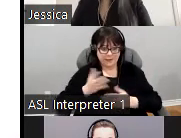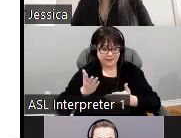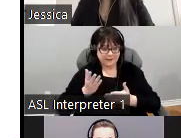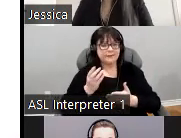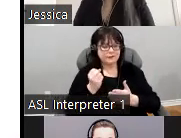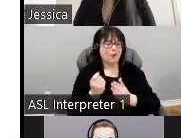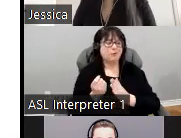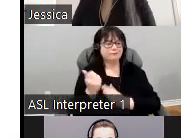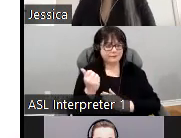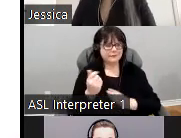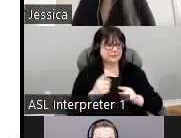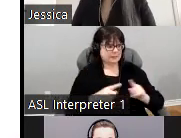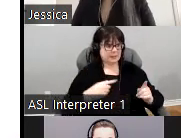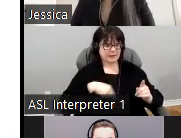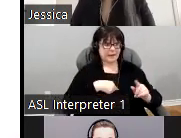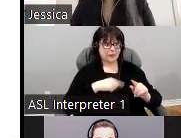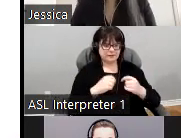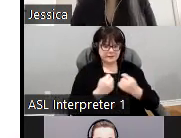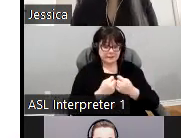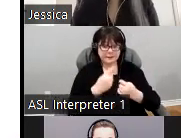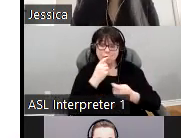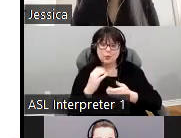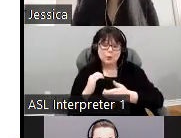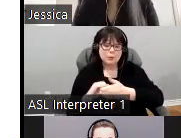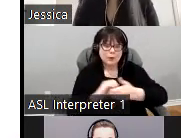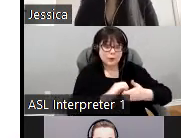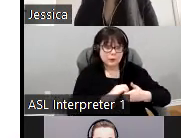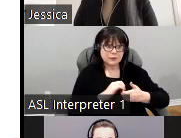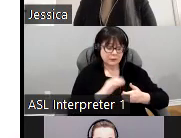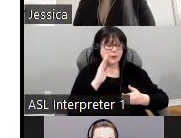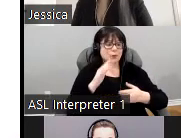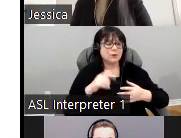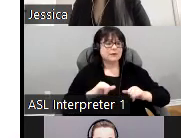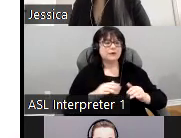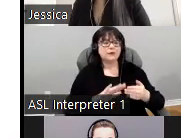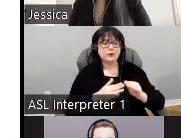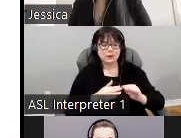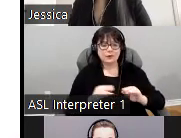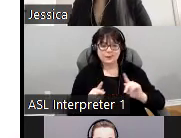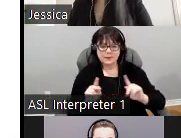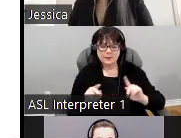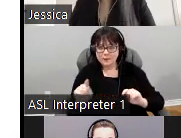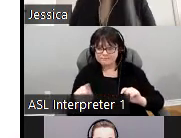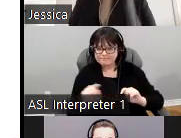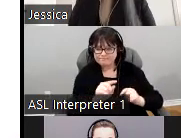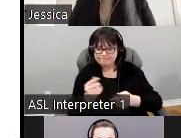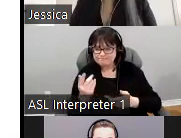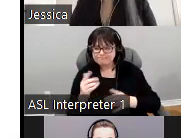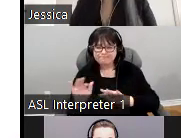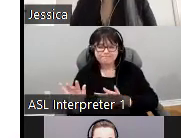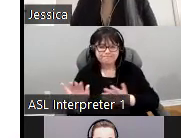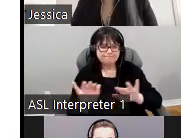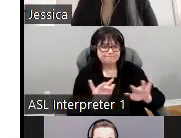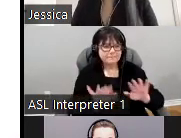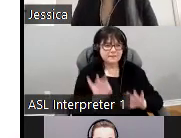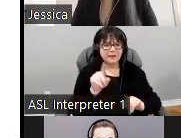our project partners, we will continue to engage community stakeholders to learn more about any tools that are being used